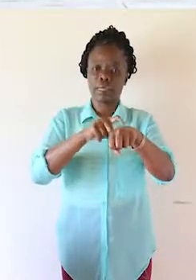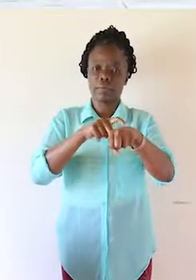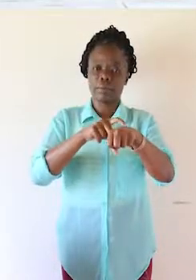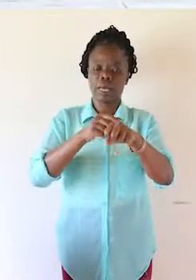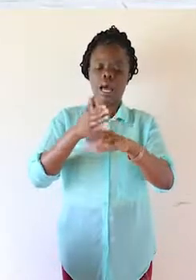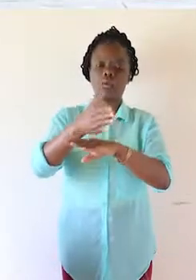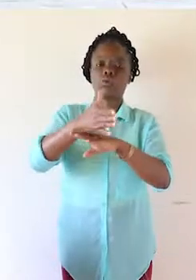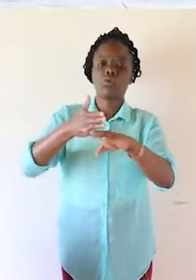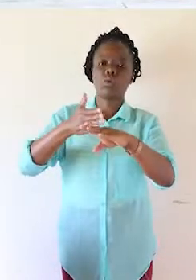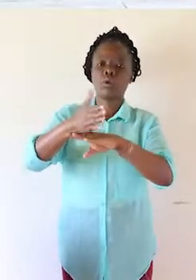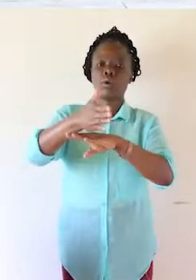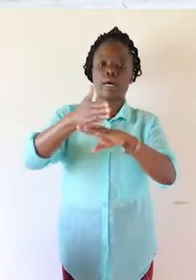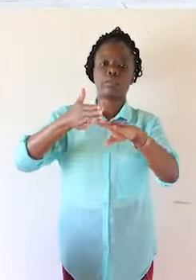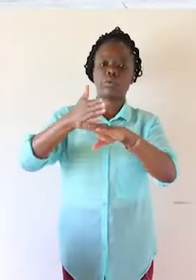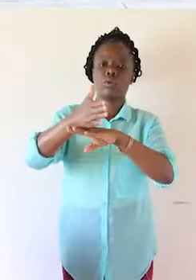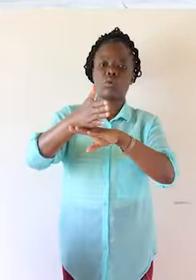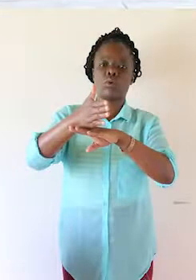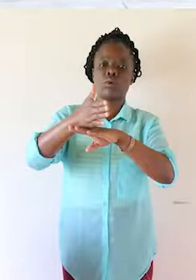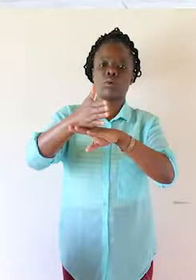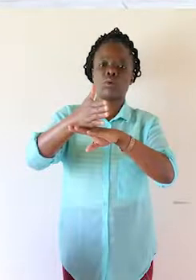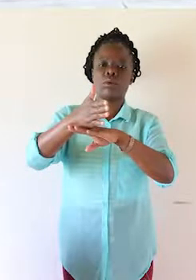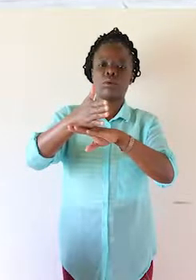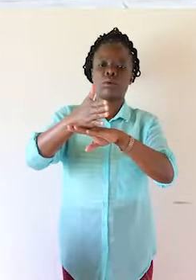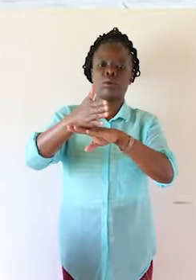here. That is a saw.